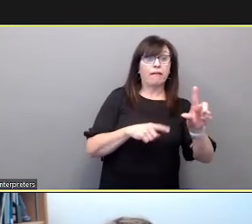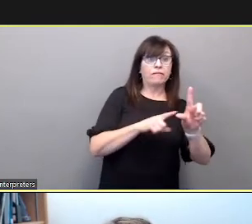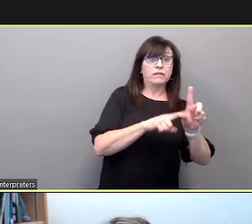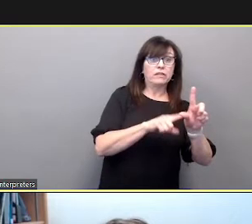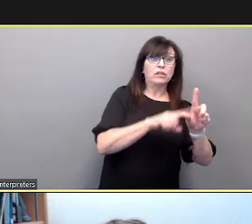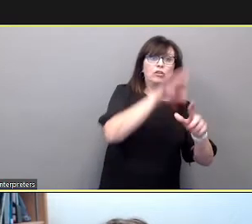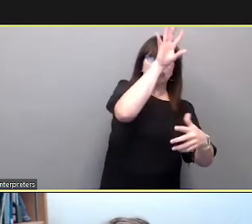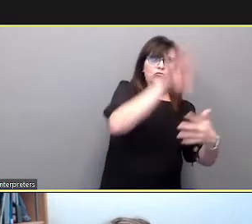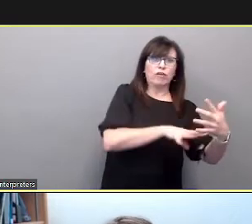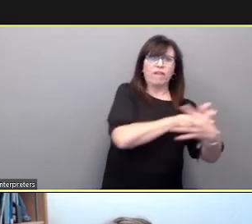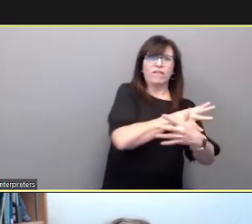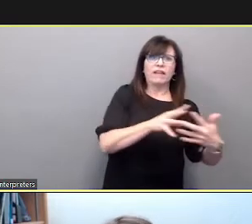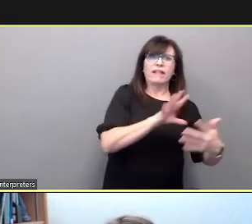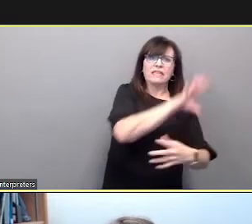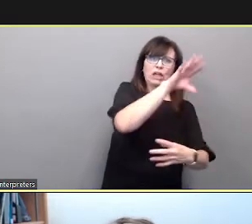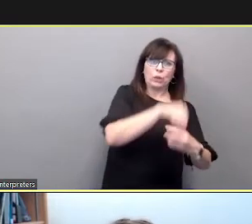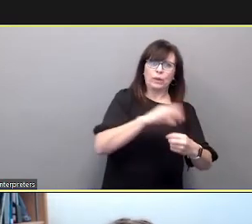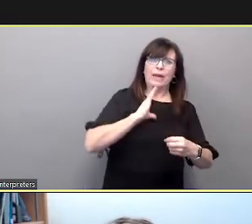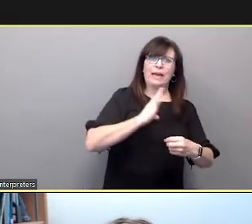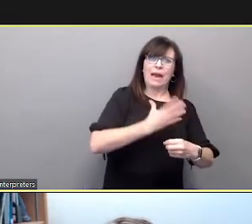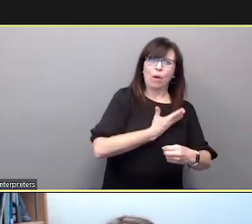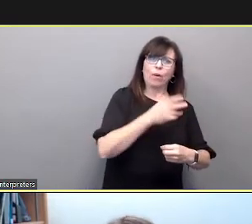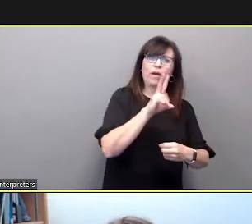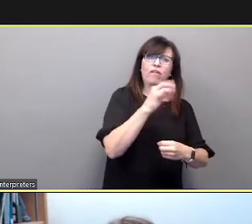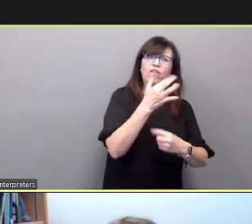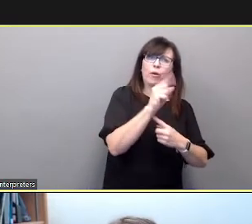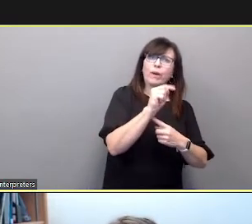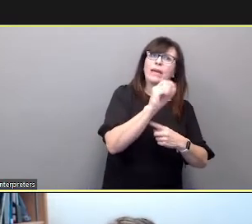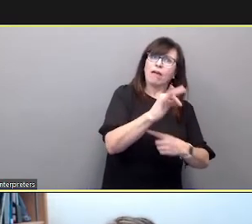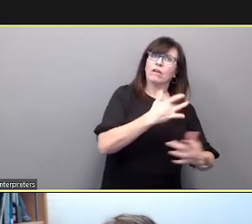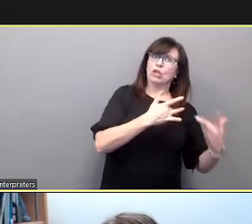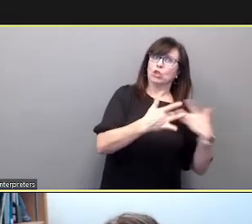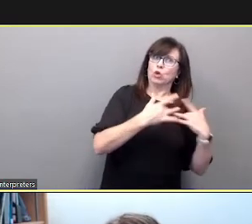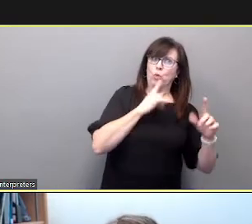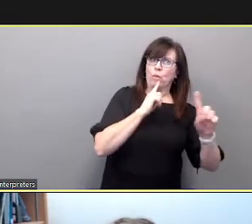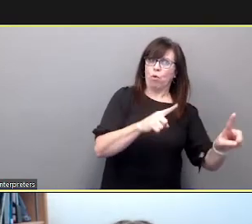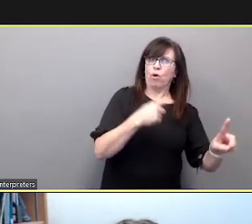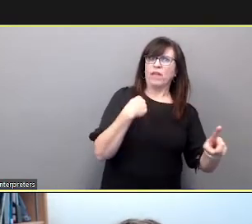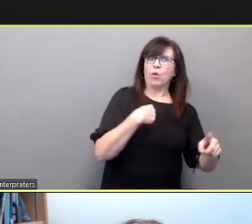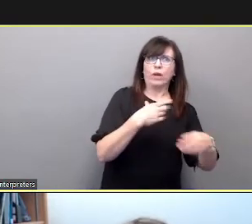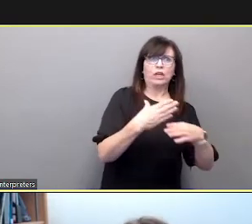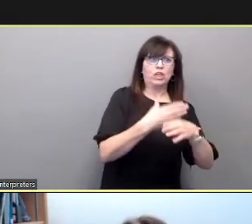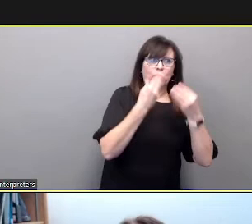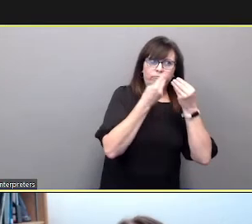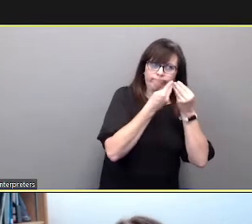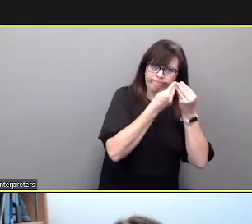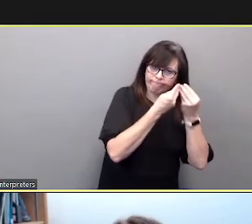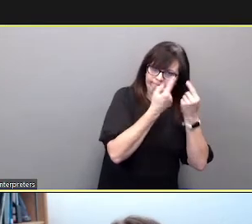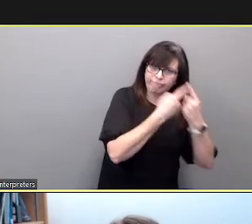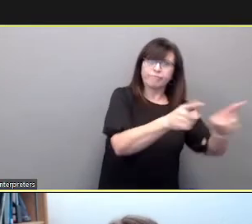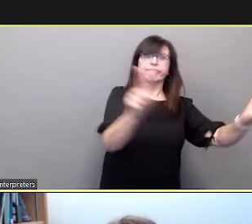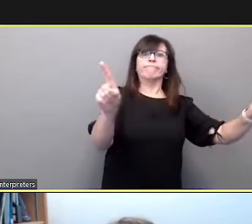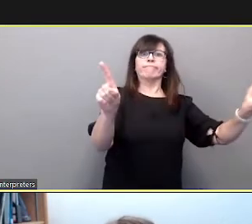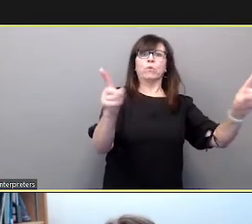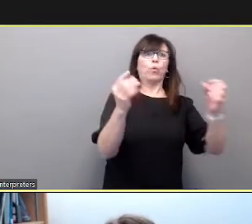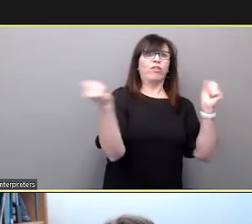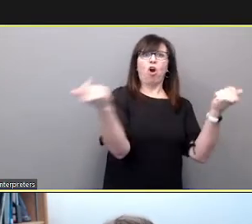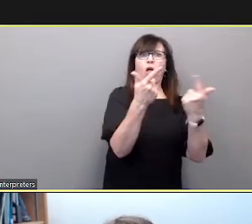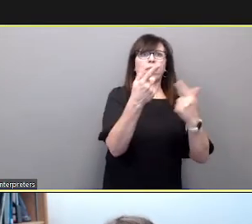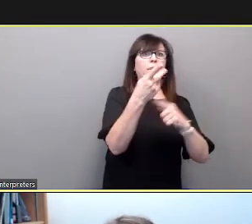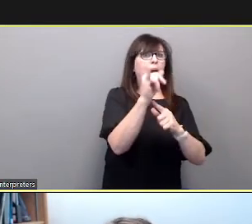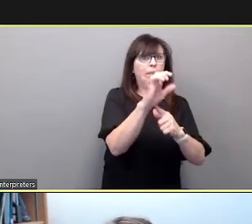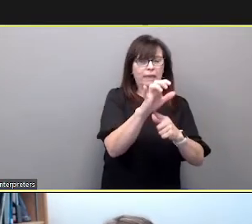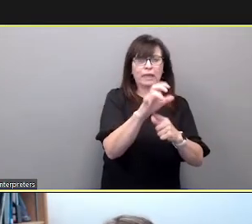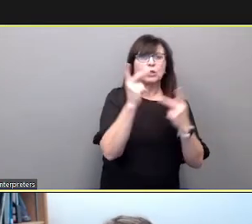graphic that's included in our variant of concern report, which we share publicly, and you can see